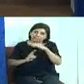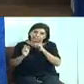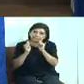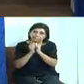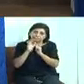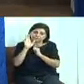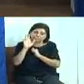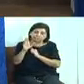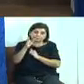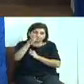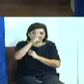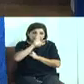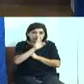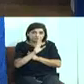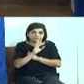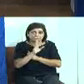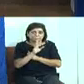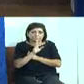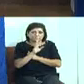God.